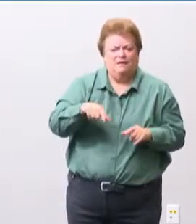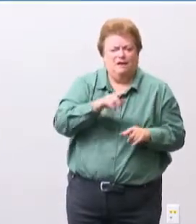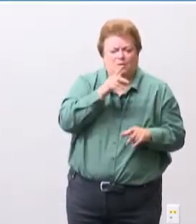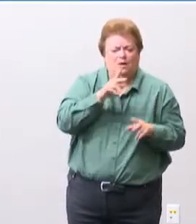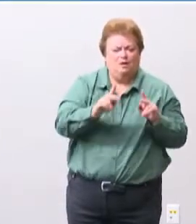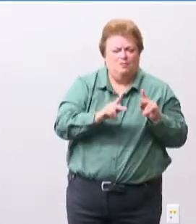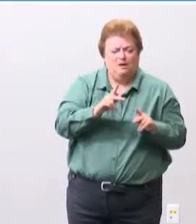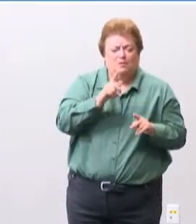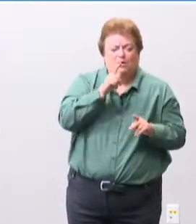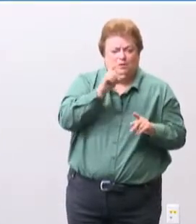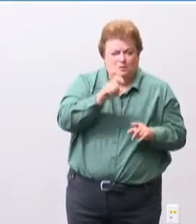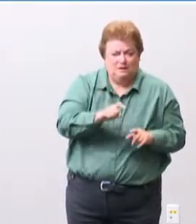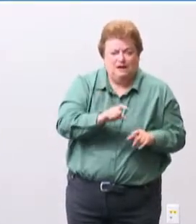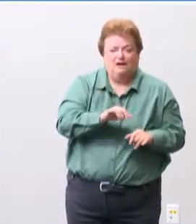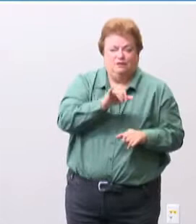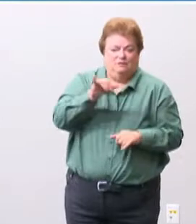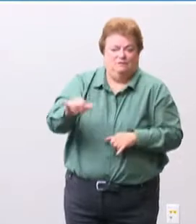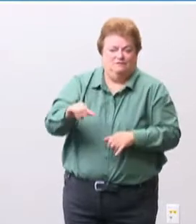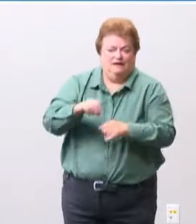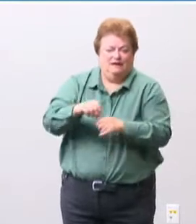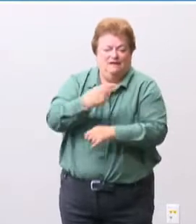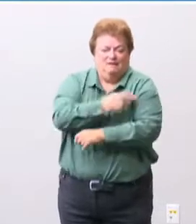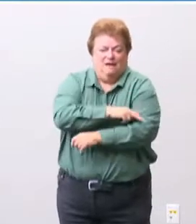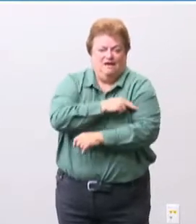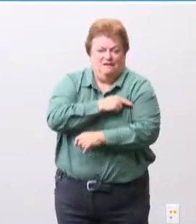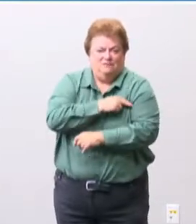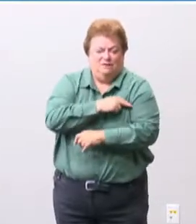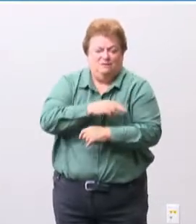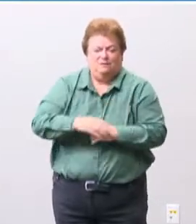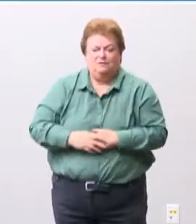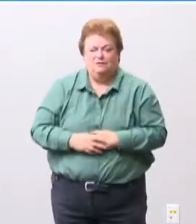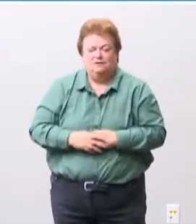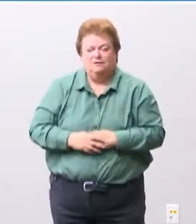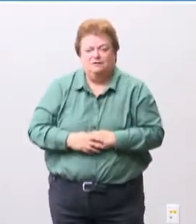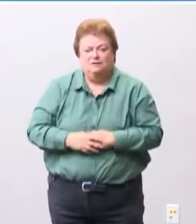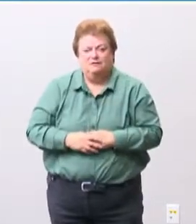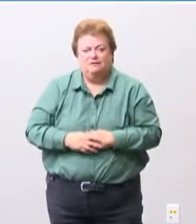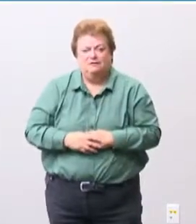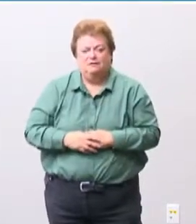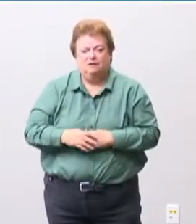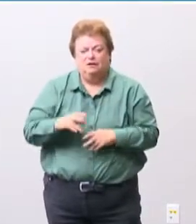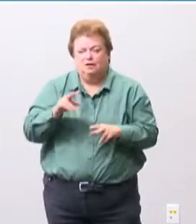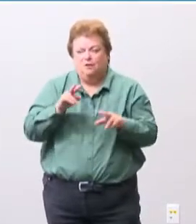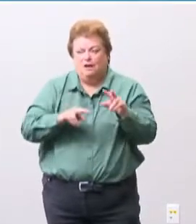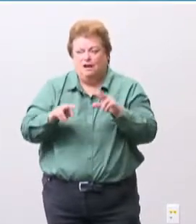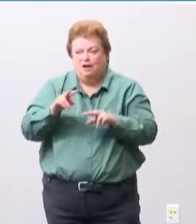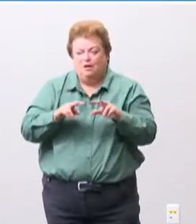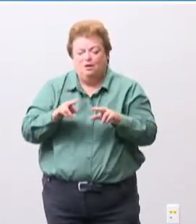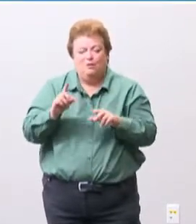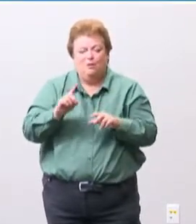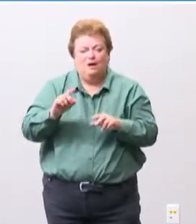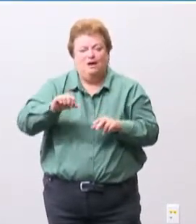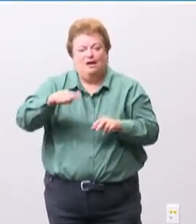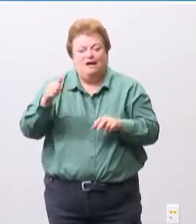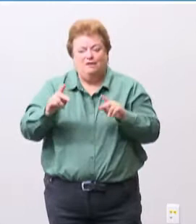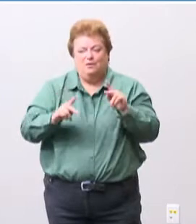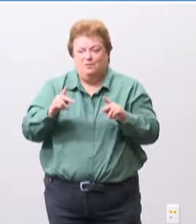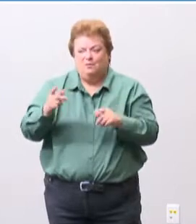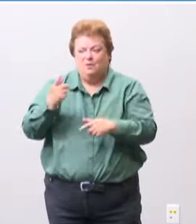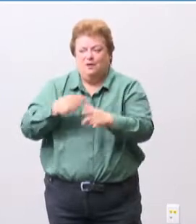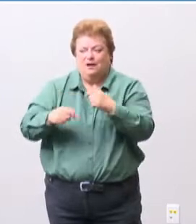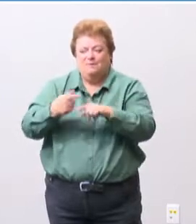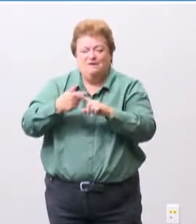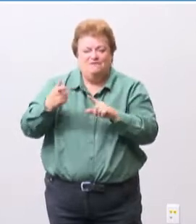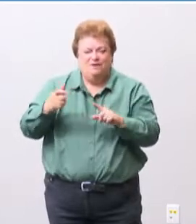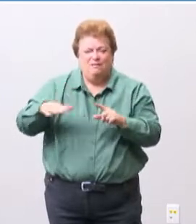who needed to be hospitalized. We have, if you look at their map, you can see where other people are coming from.